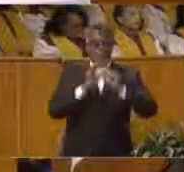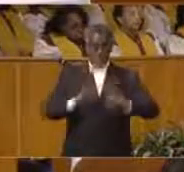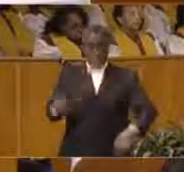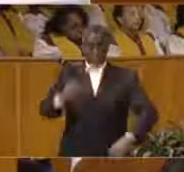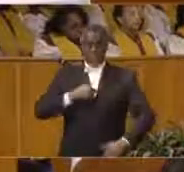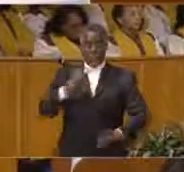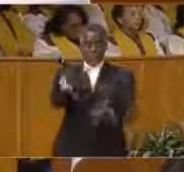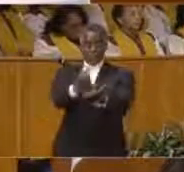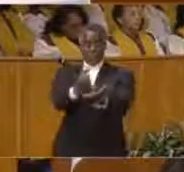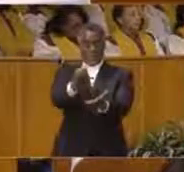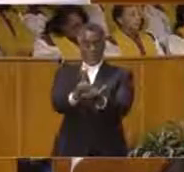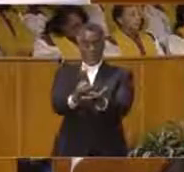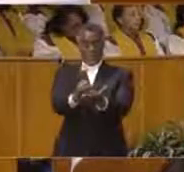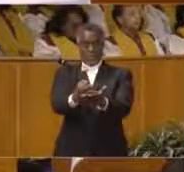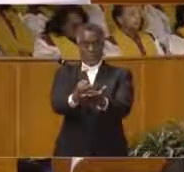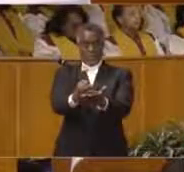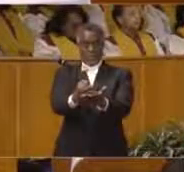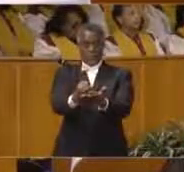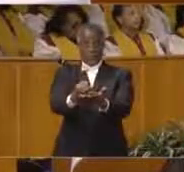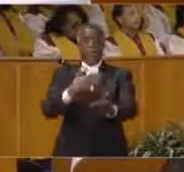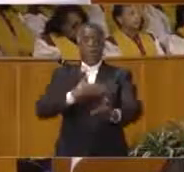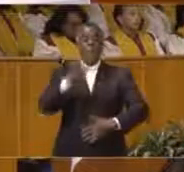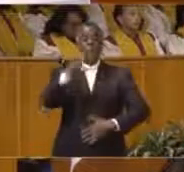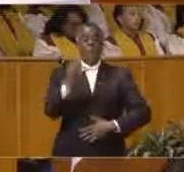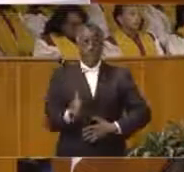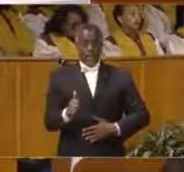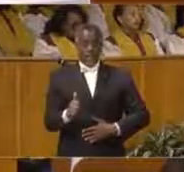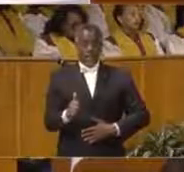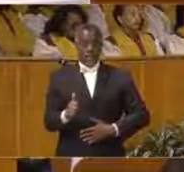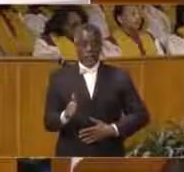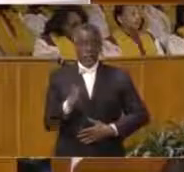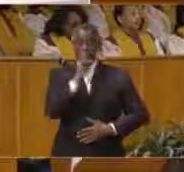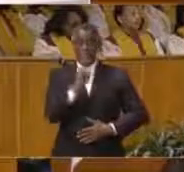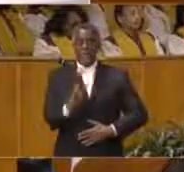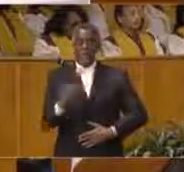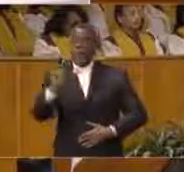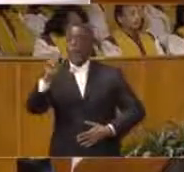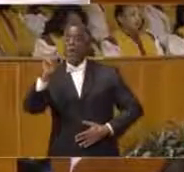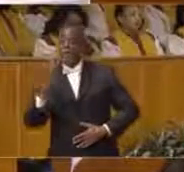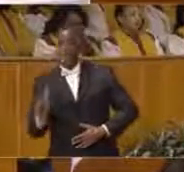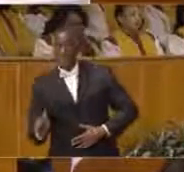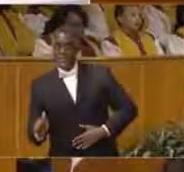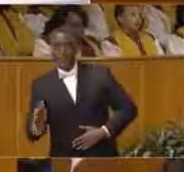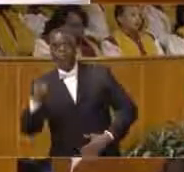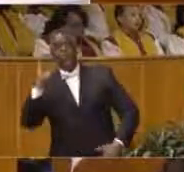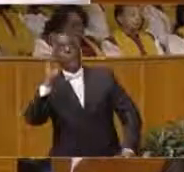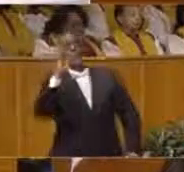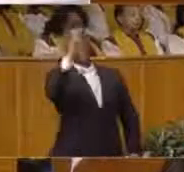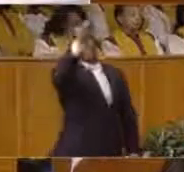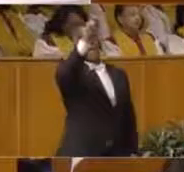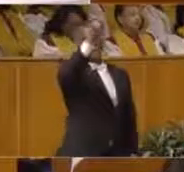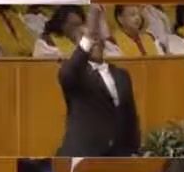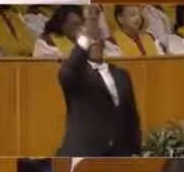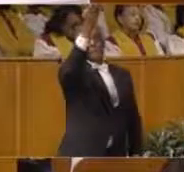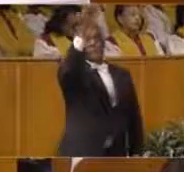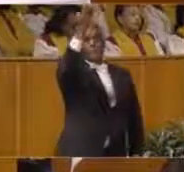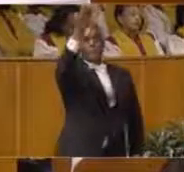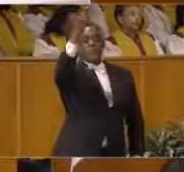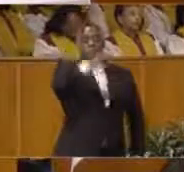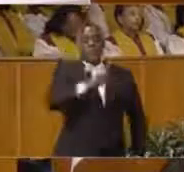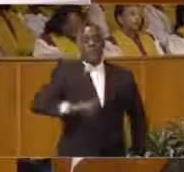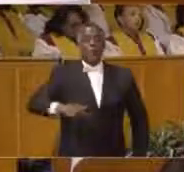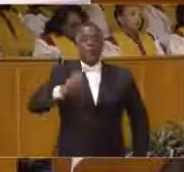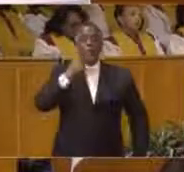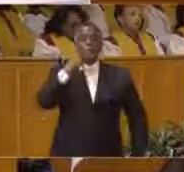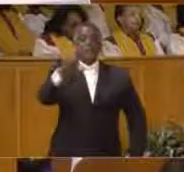me financially, my tithe is a tenth that goes back to God. And the